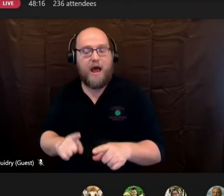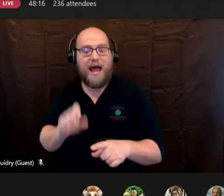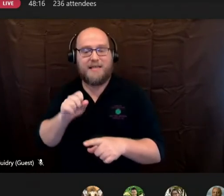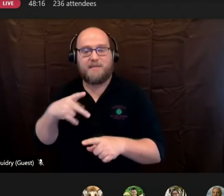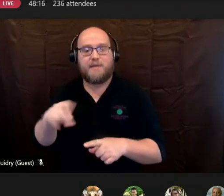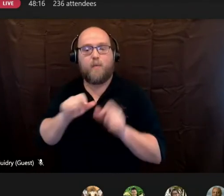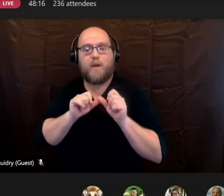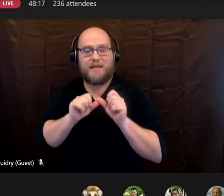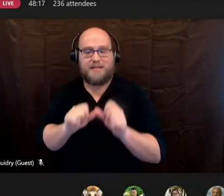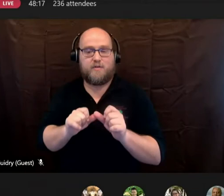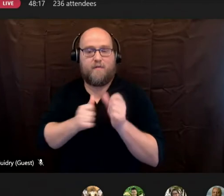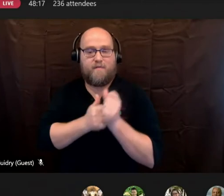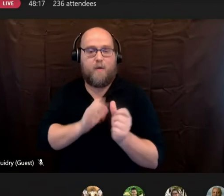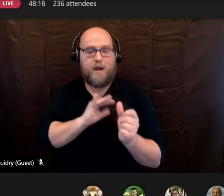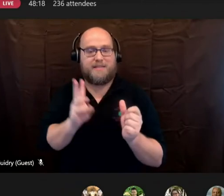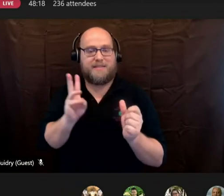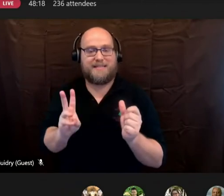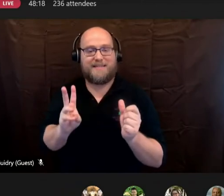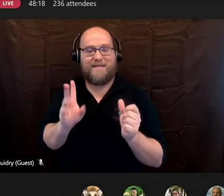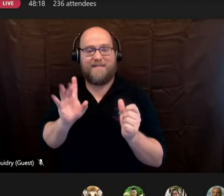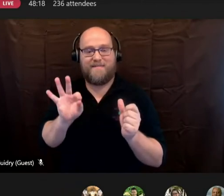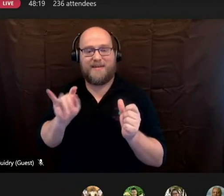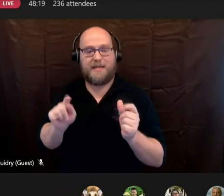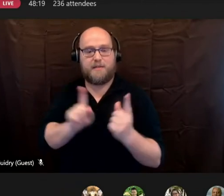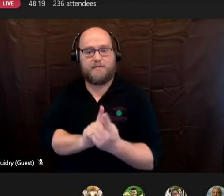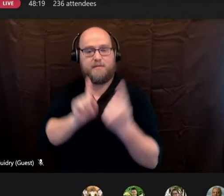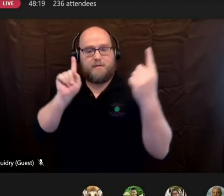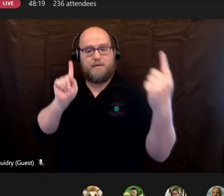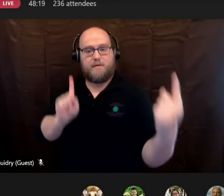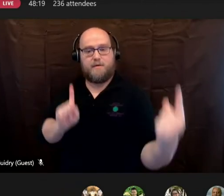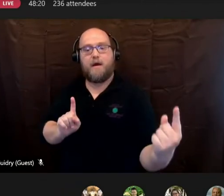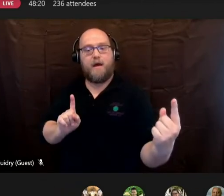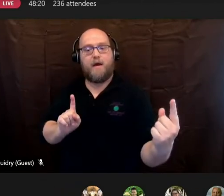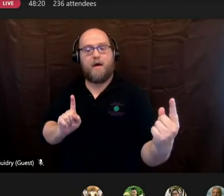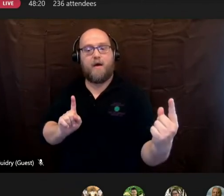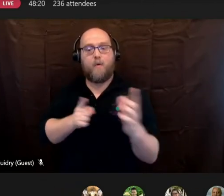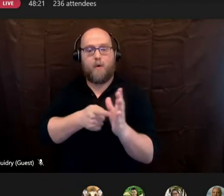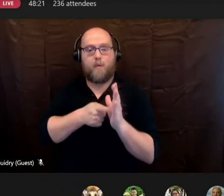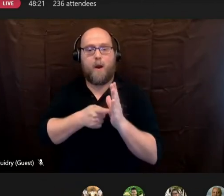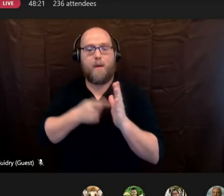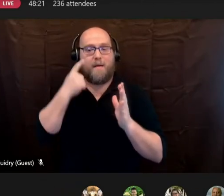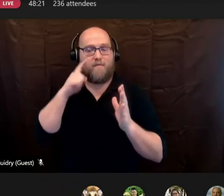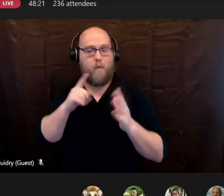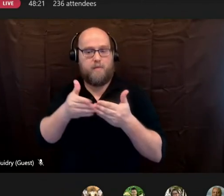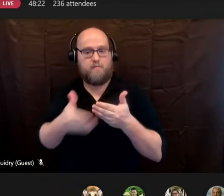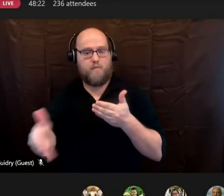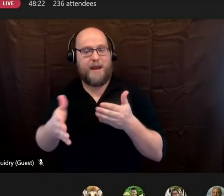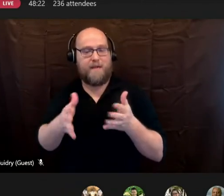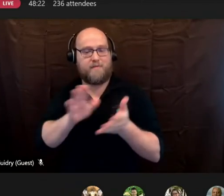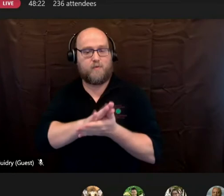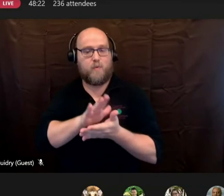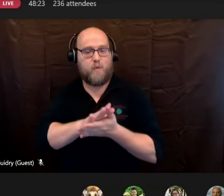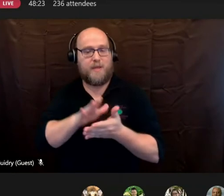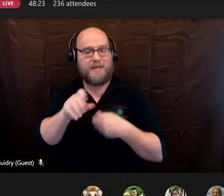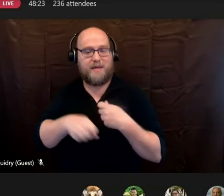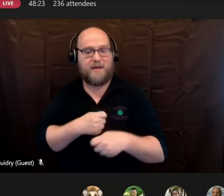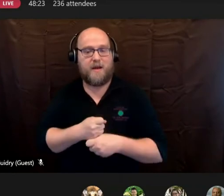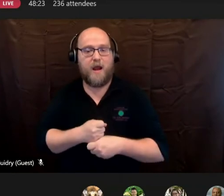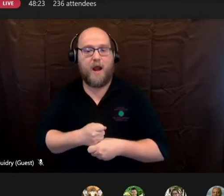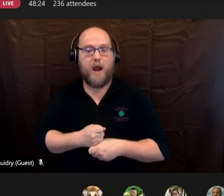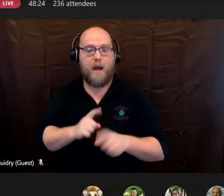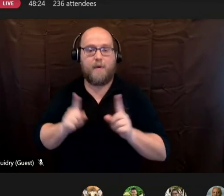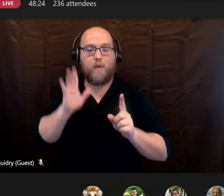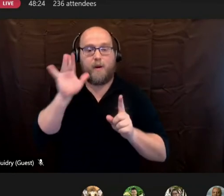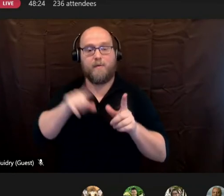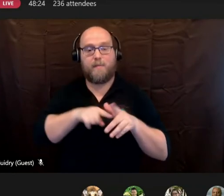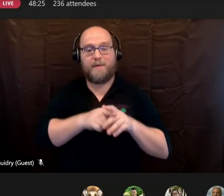creating classroom spaces to accommodate more students using the 3 feet physical distancing guidance to the greatest extent